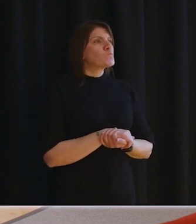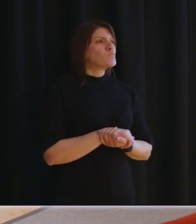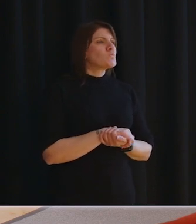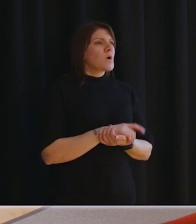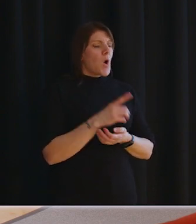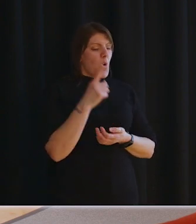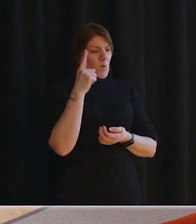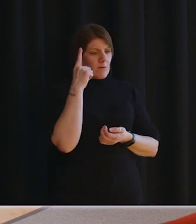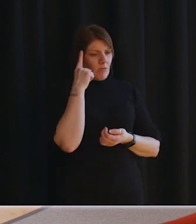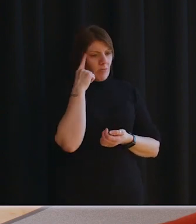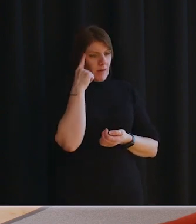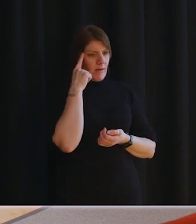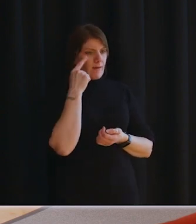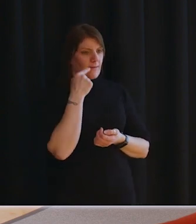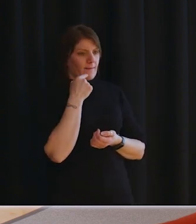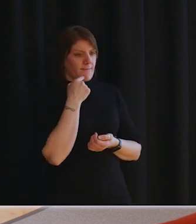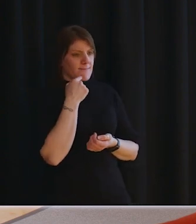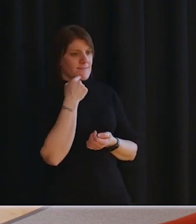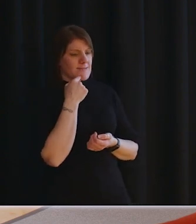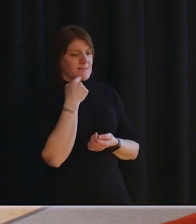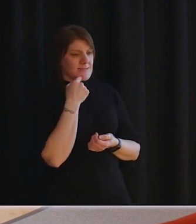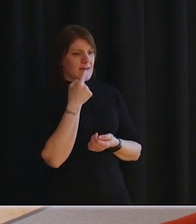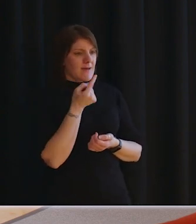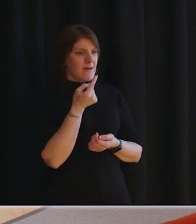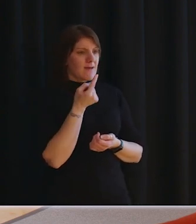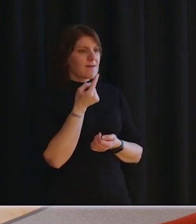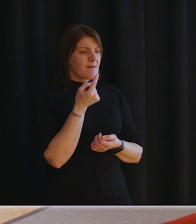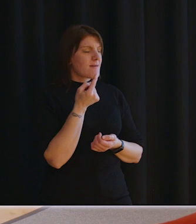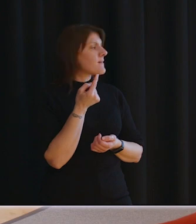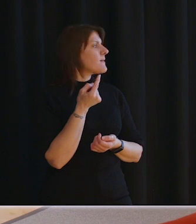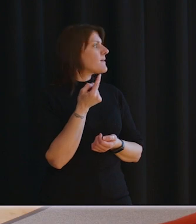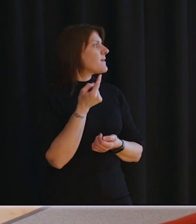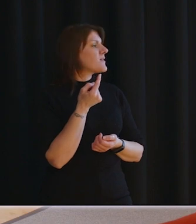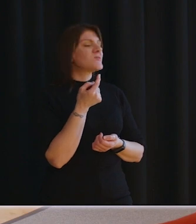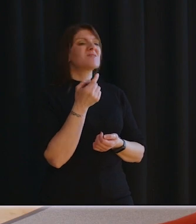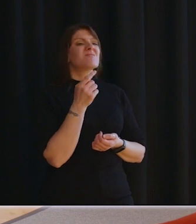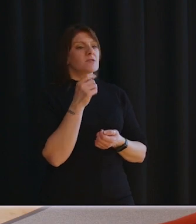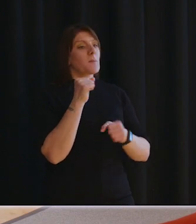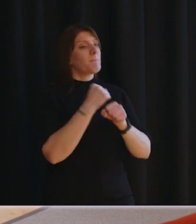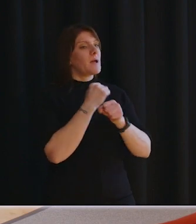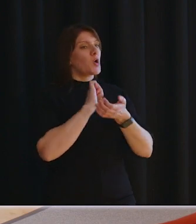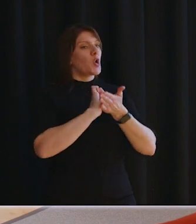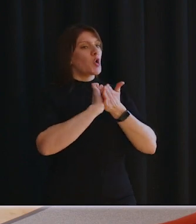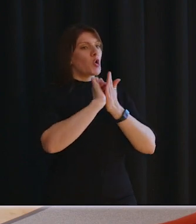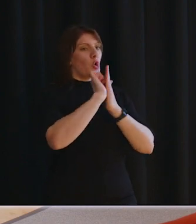I would probably say trying to make cultural change.